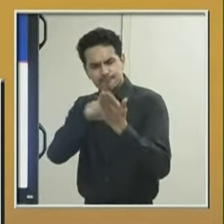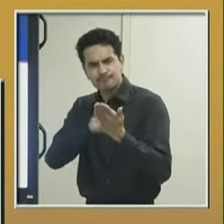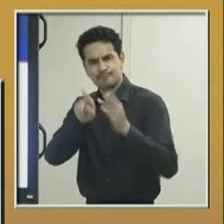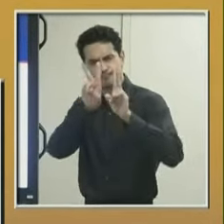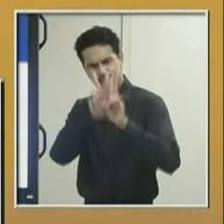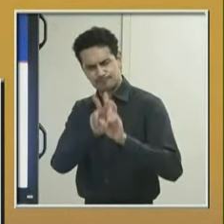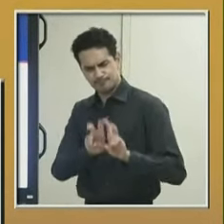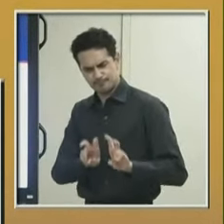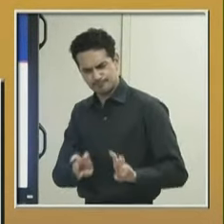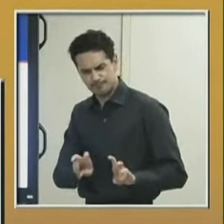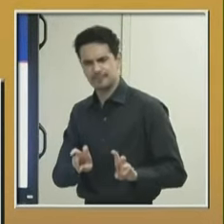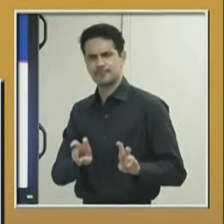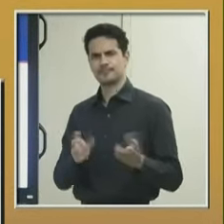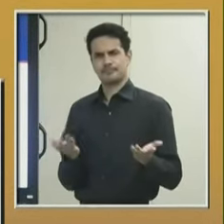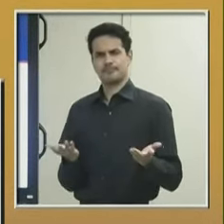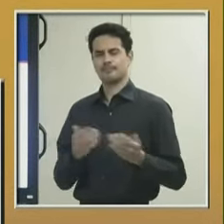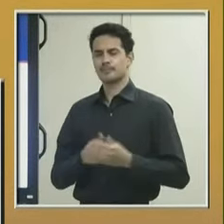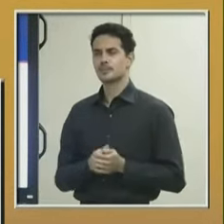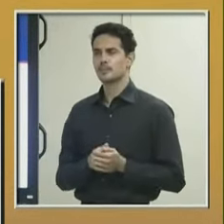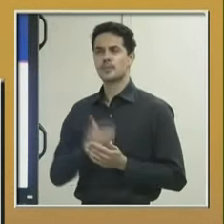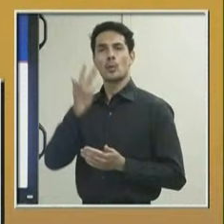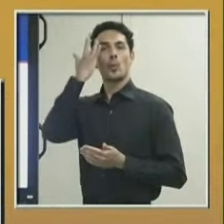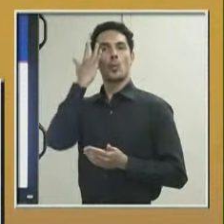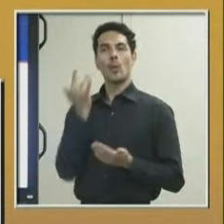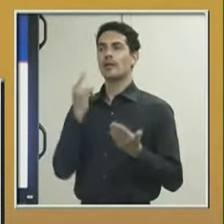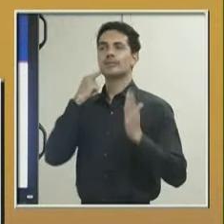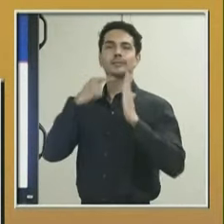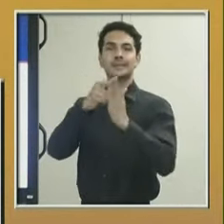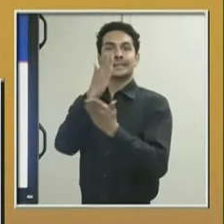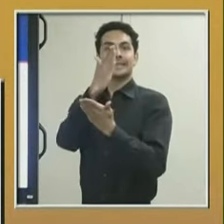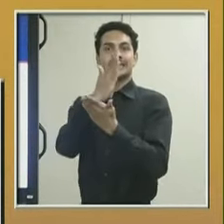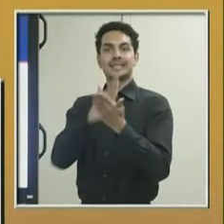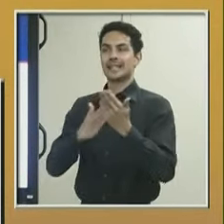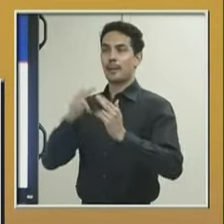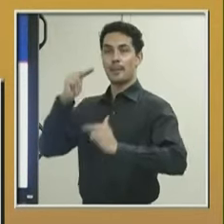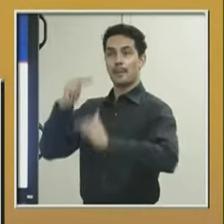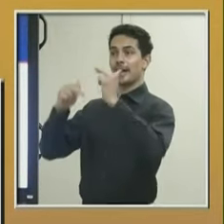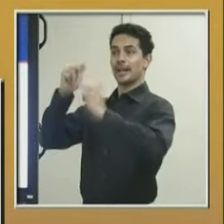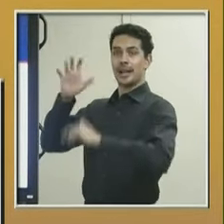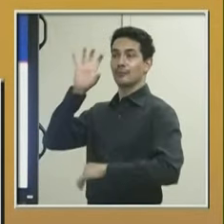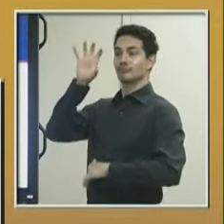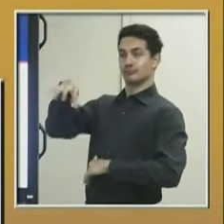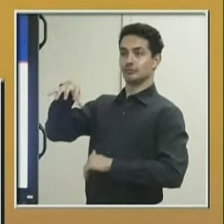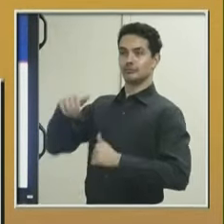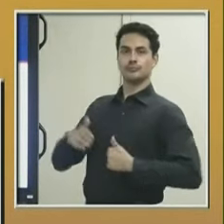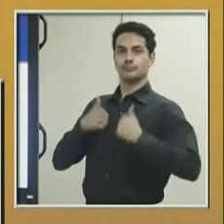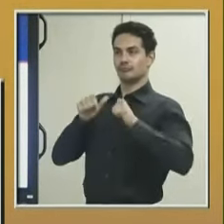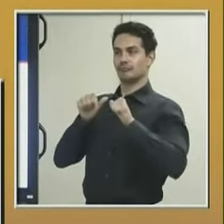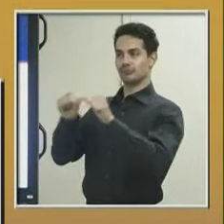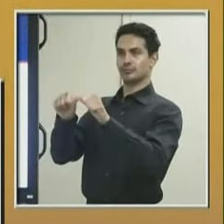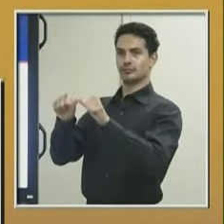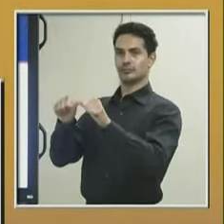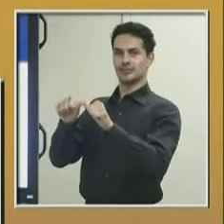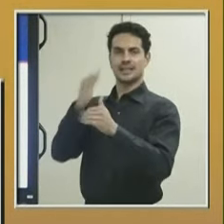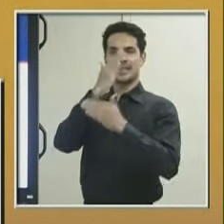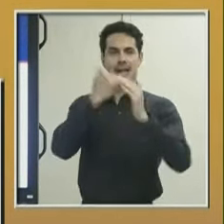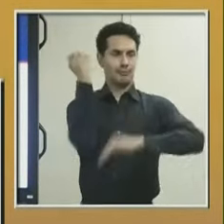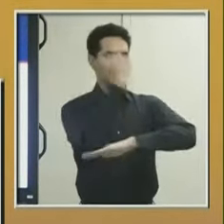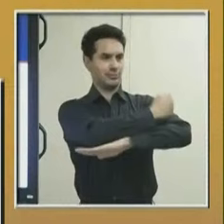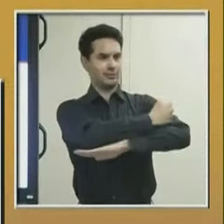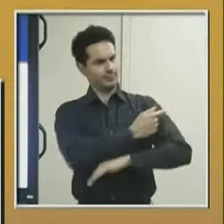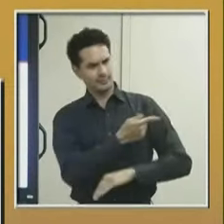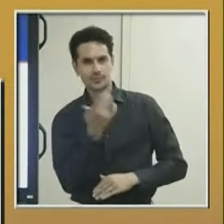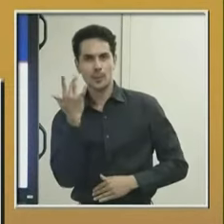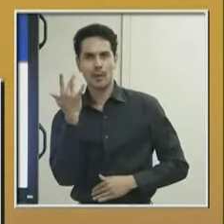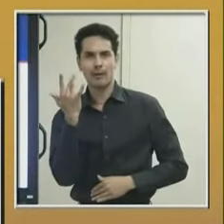question of why some structures survived and some did not. We wanted to understand